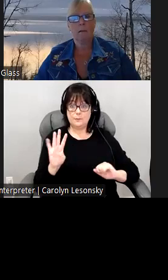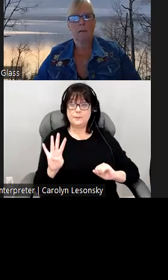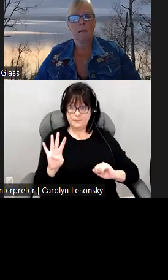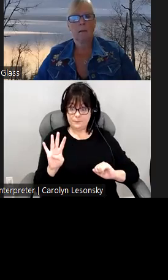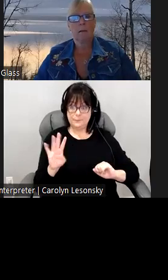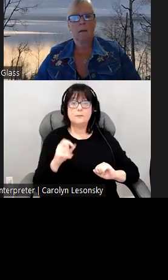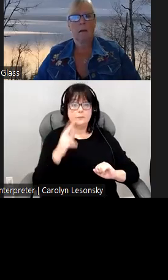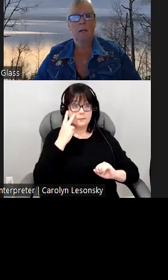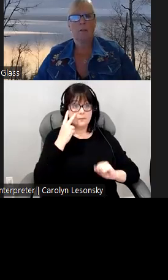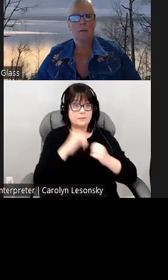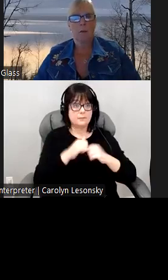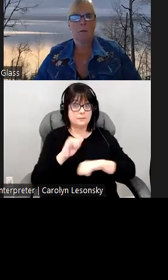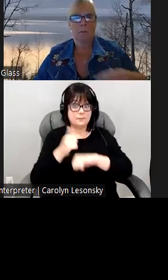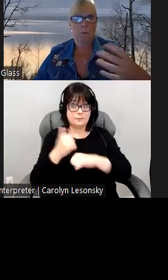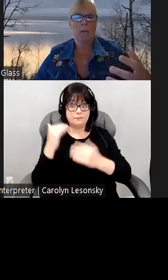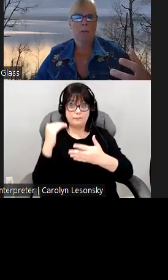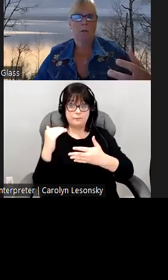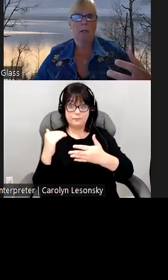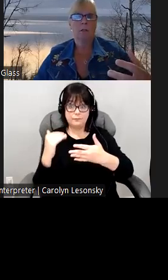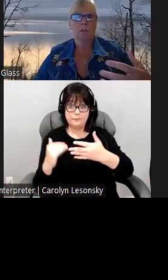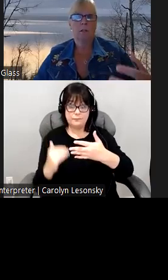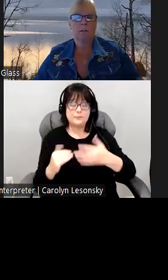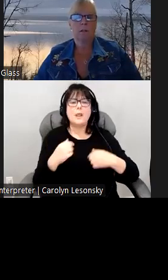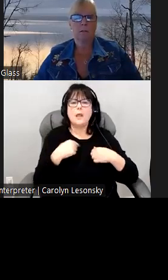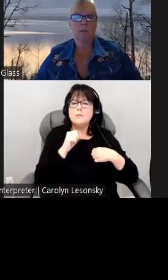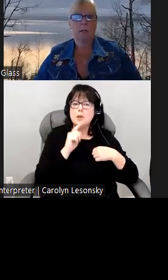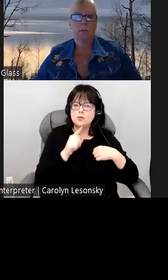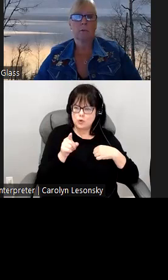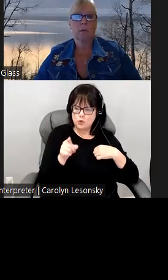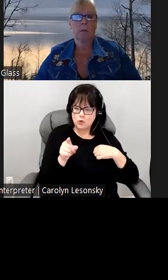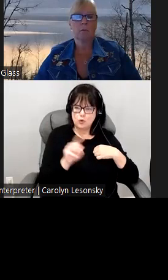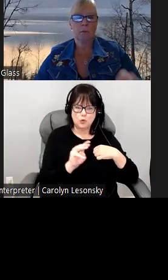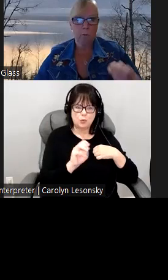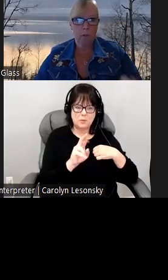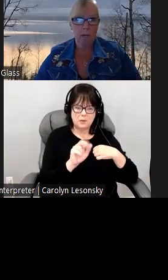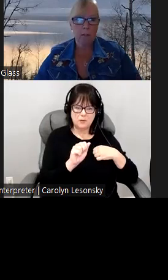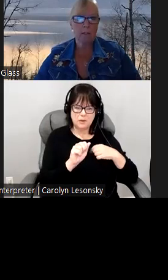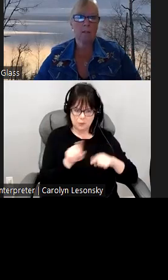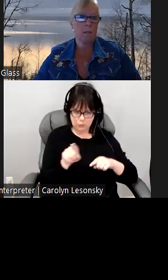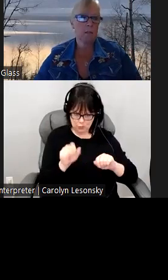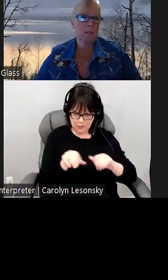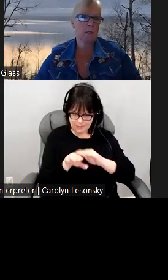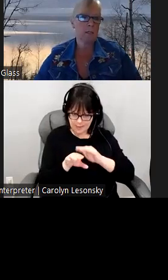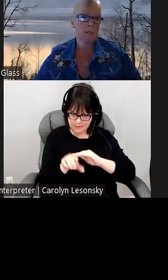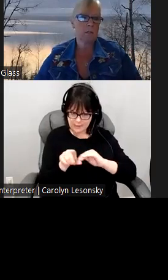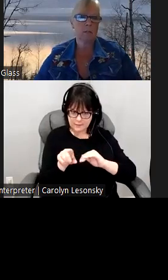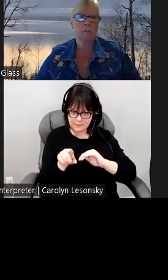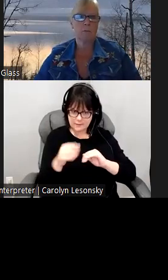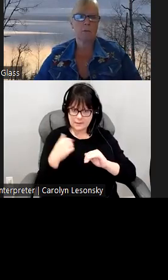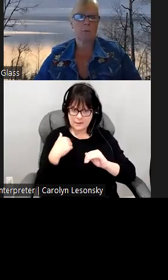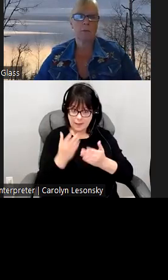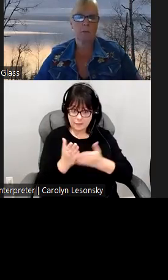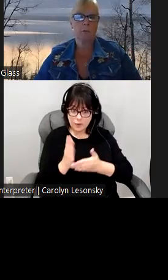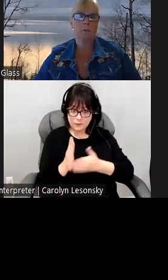way. And I don't know if you at your agency, at your LBS program, if you have access to the DSQ